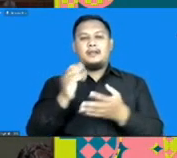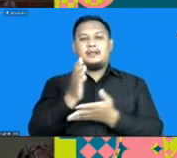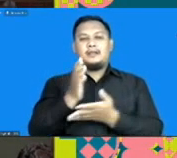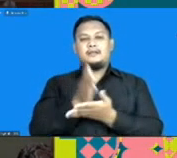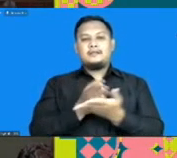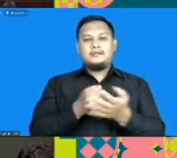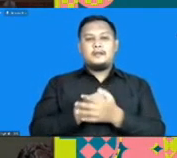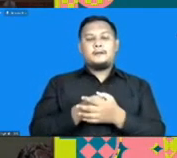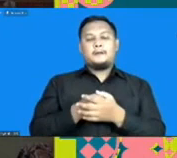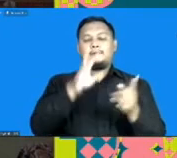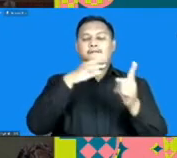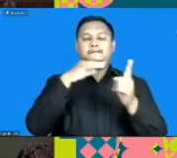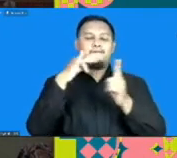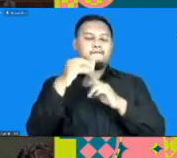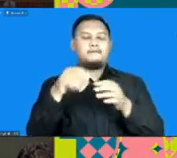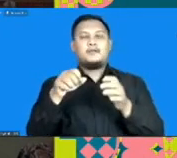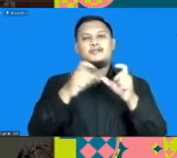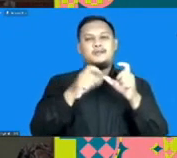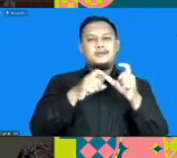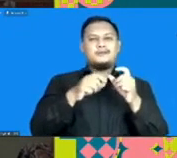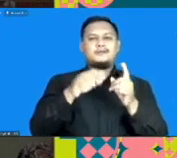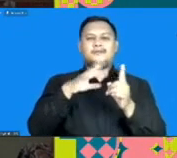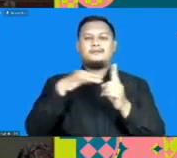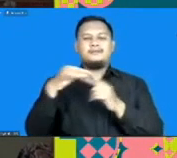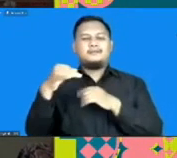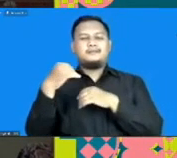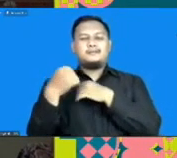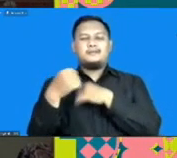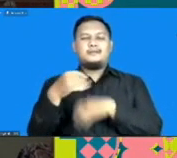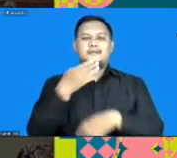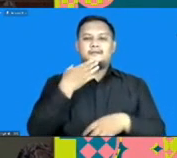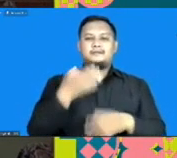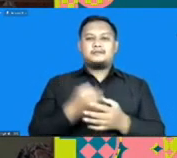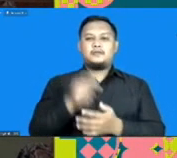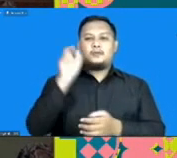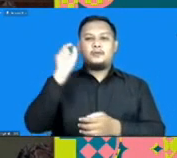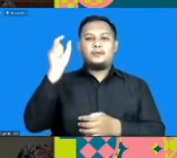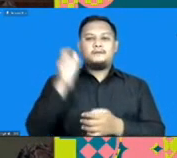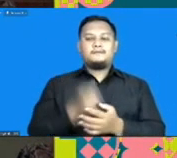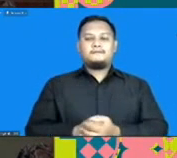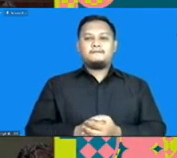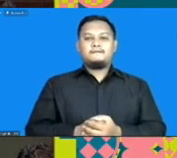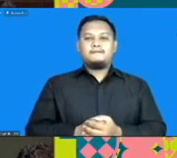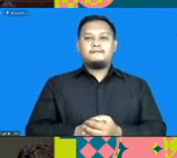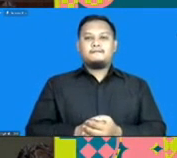just pause a second and say that Dima has really, on the global level,